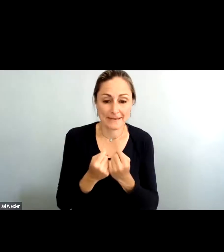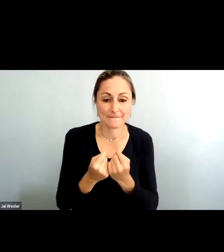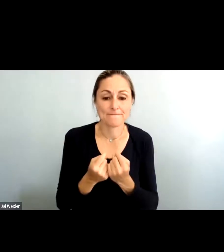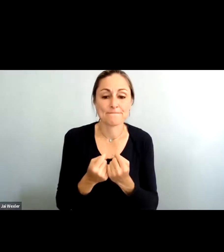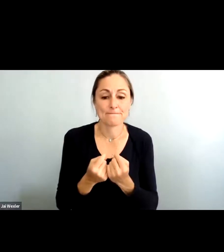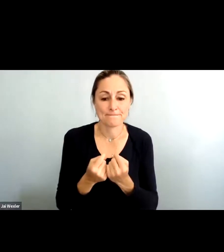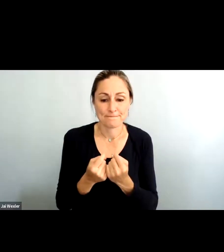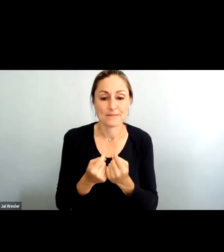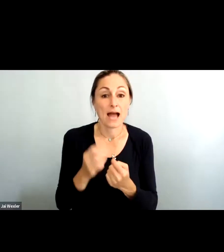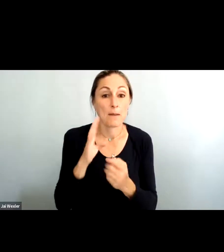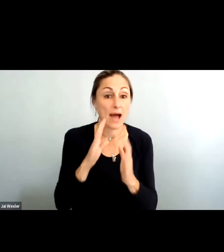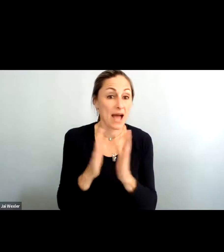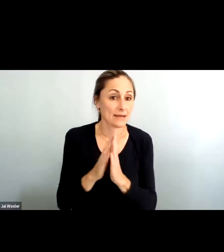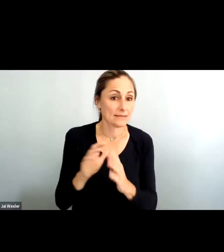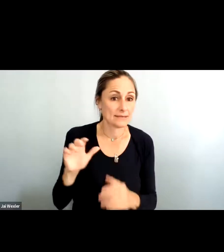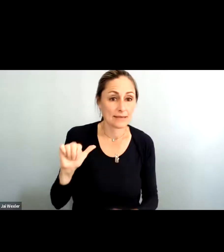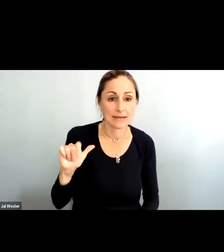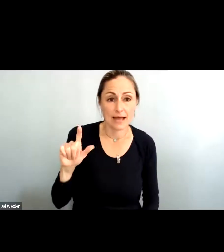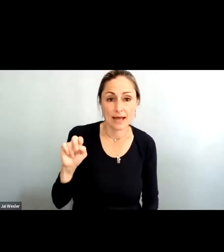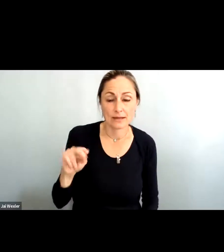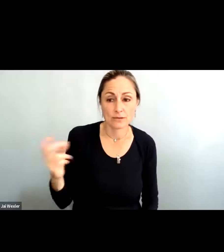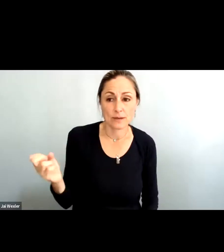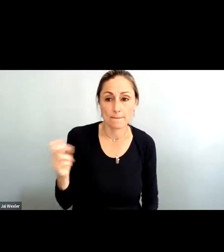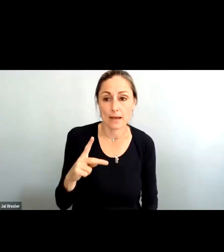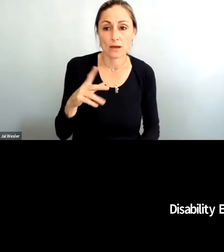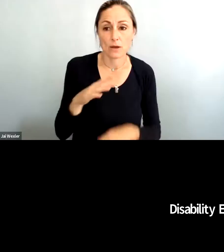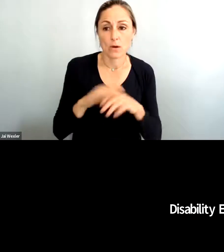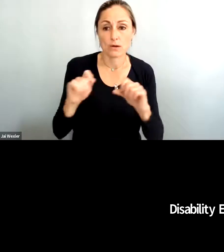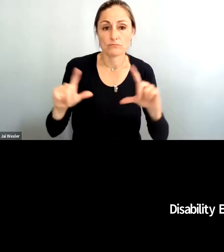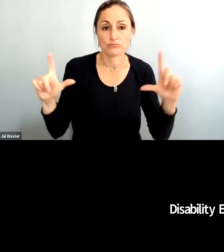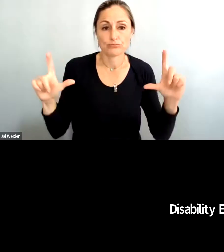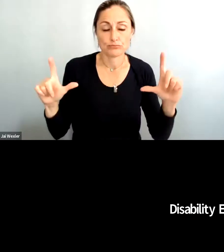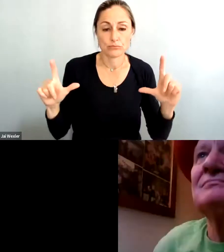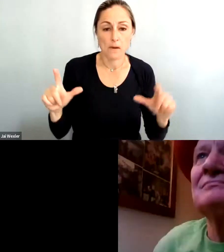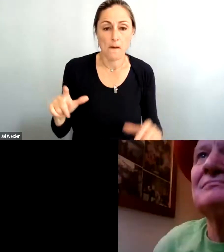going to ask Alan to come back on for me.